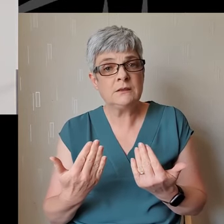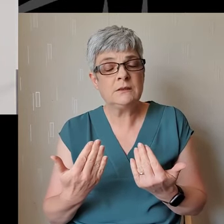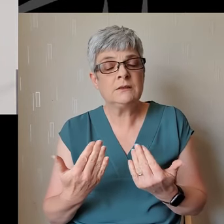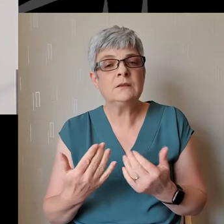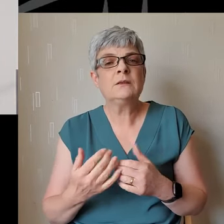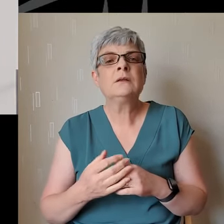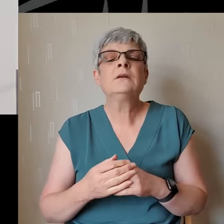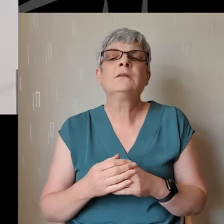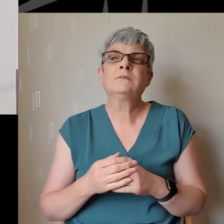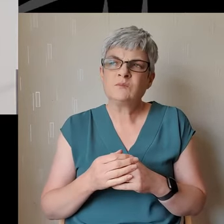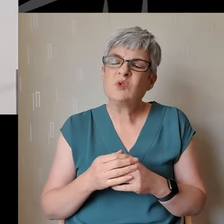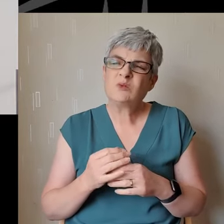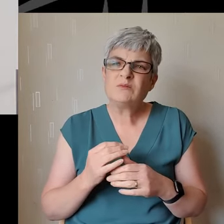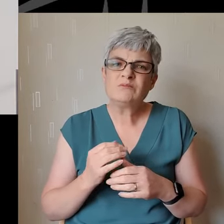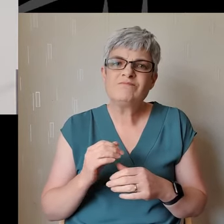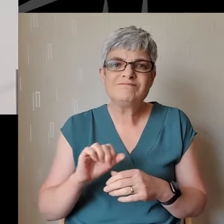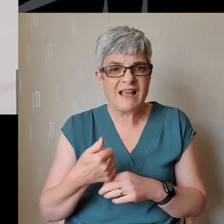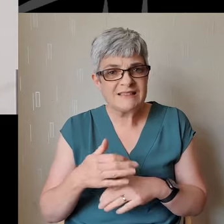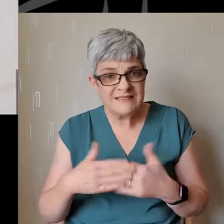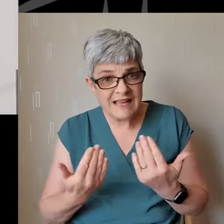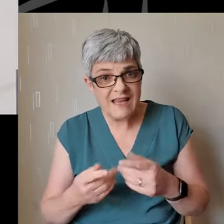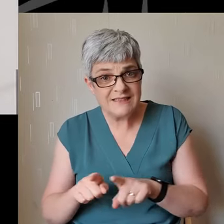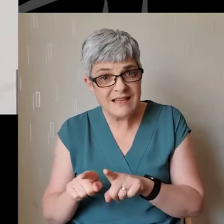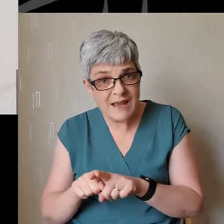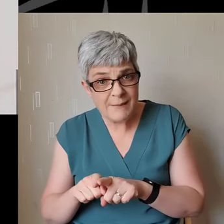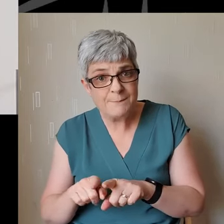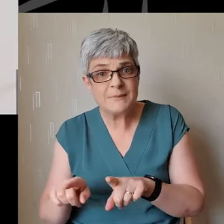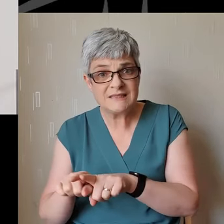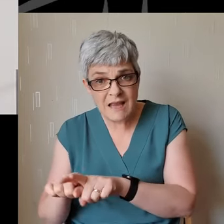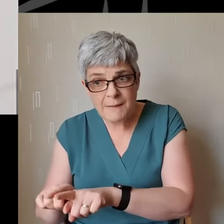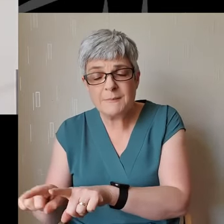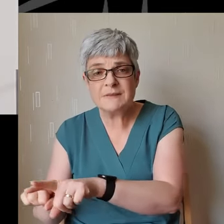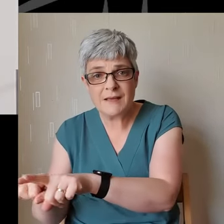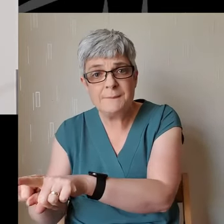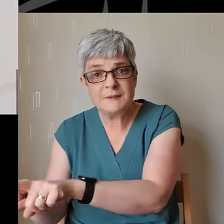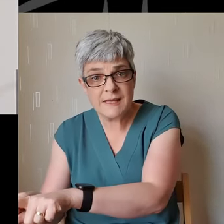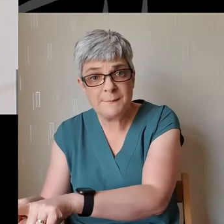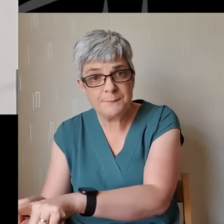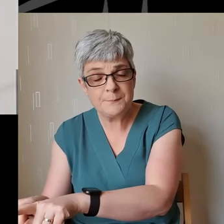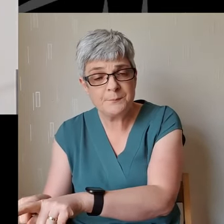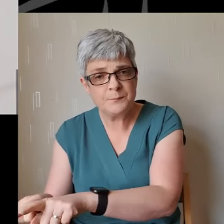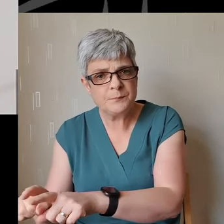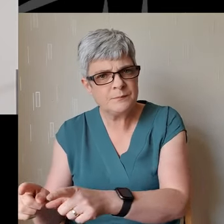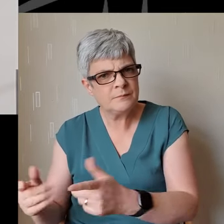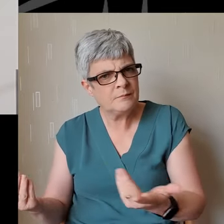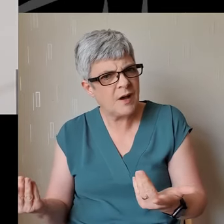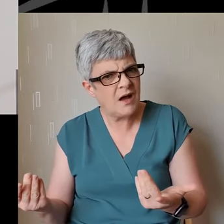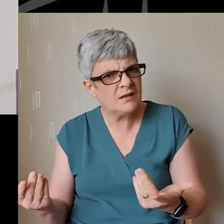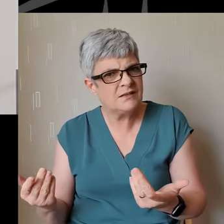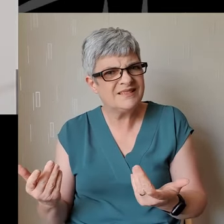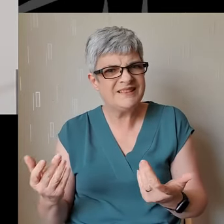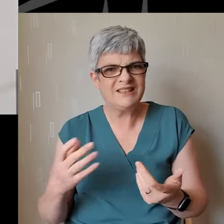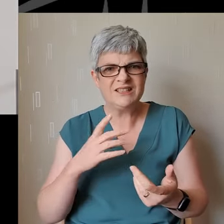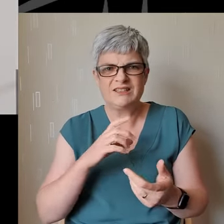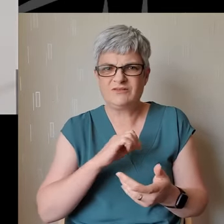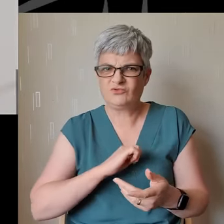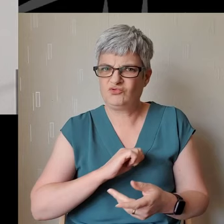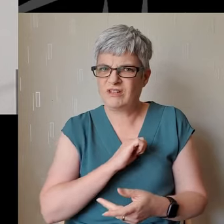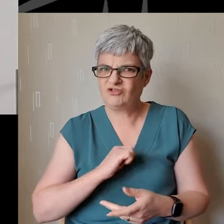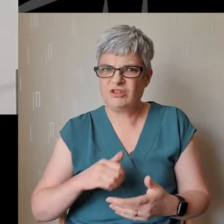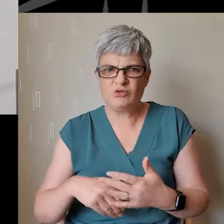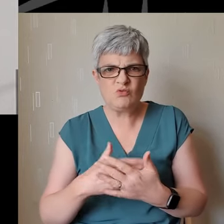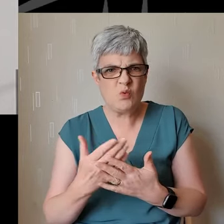And so that happens the next day or the day after that. And where then has our Christian growth gone?